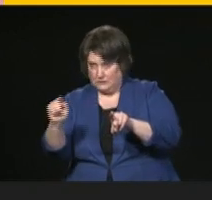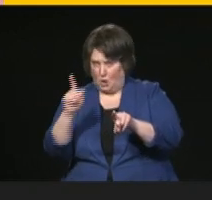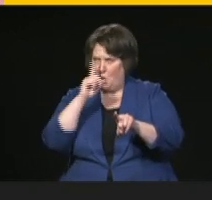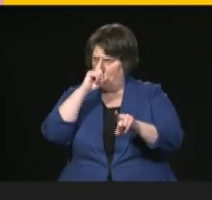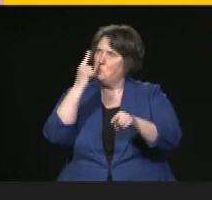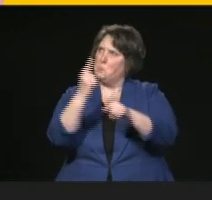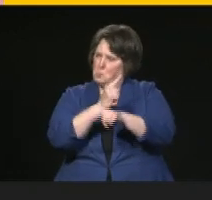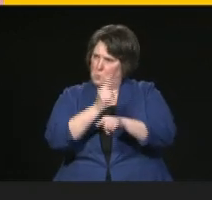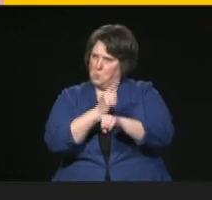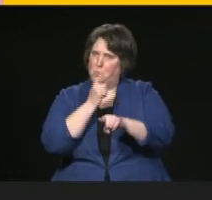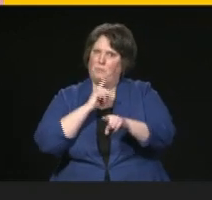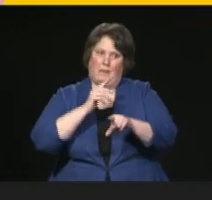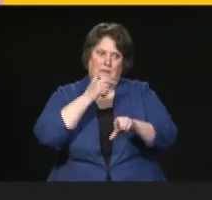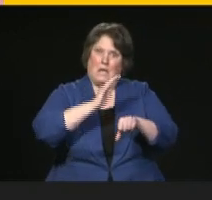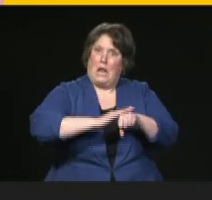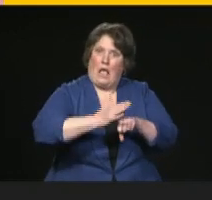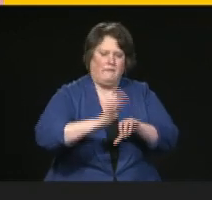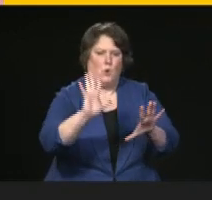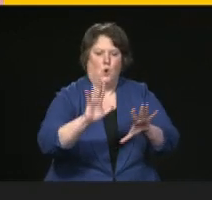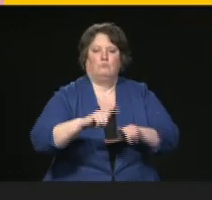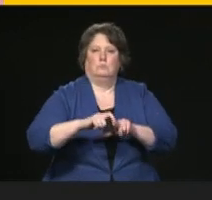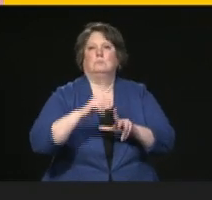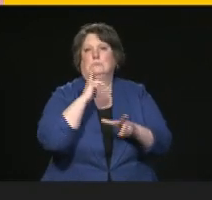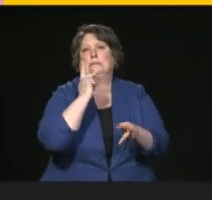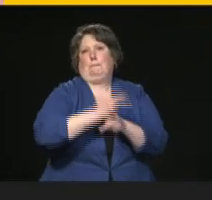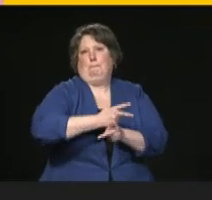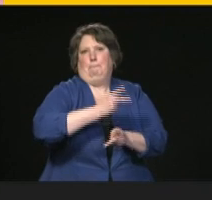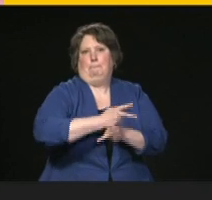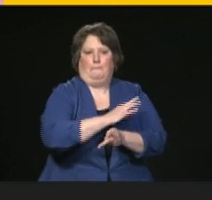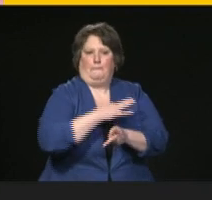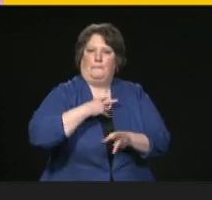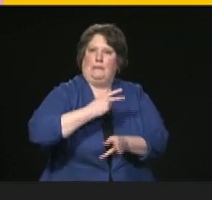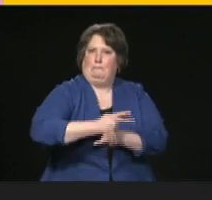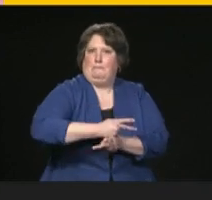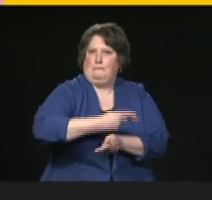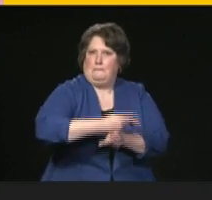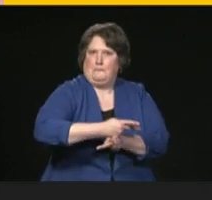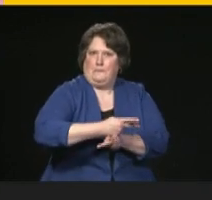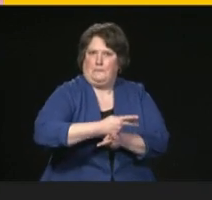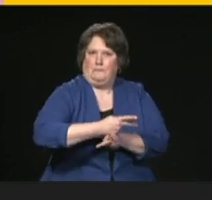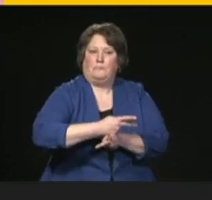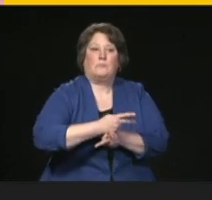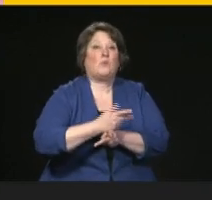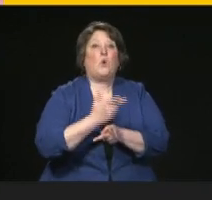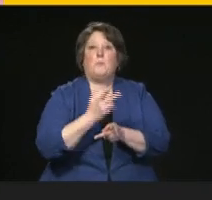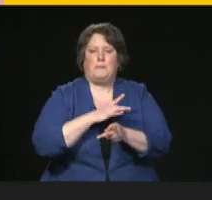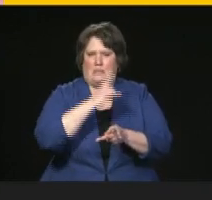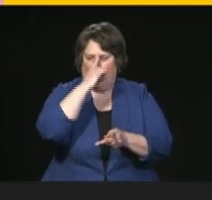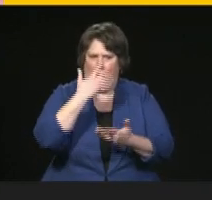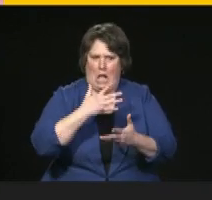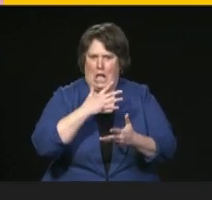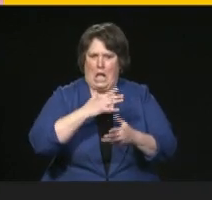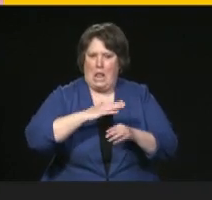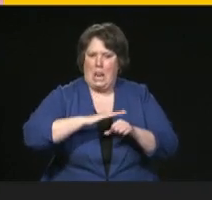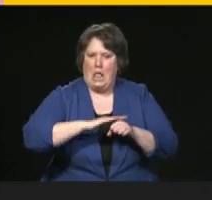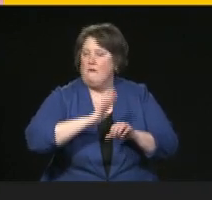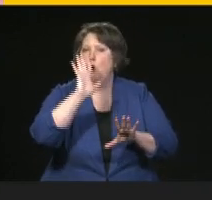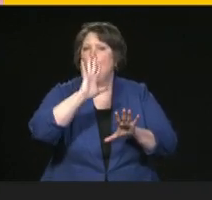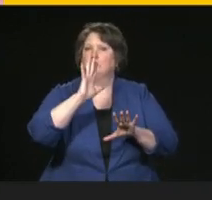employees and will perhaps bring back people they were thinking of laying off. We're all in this together, and it is